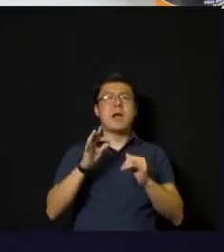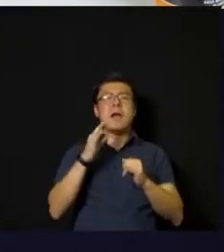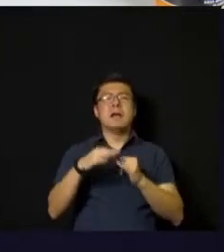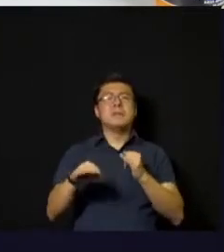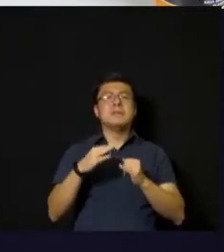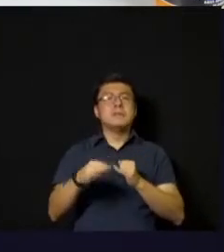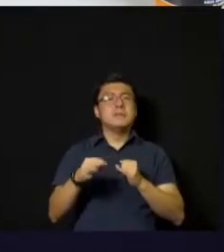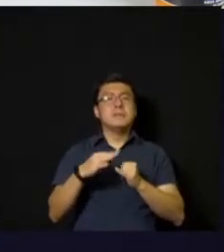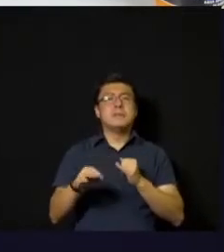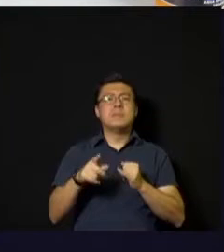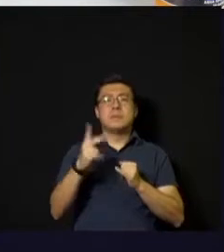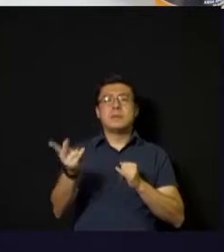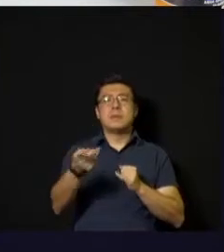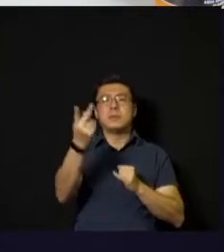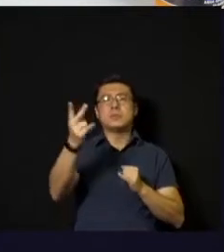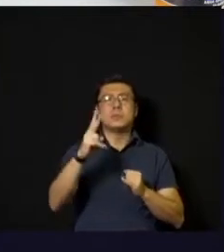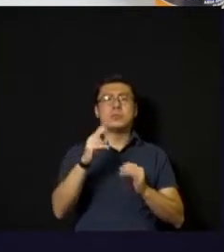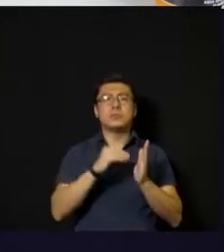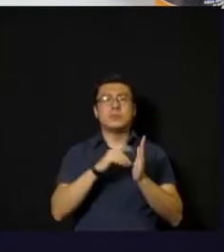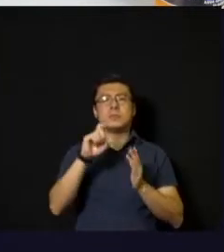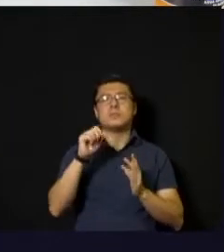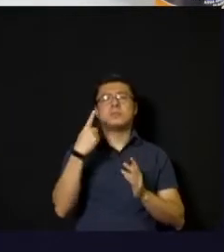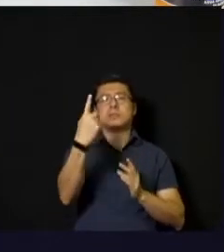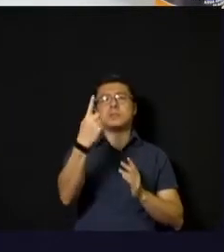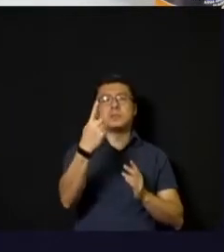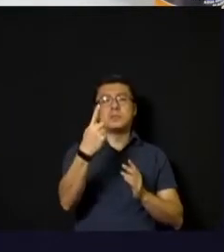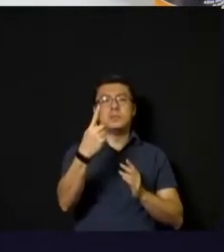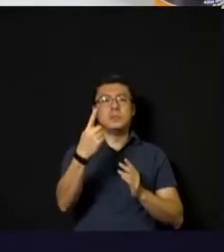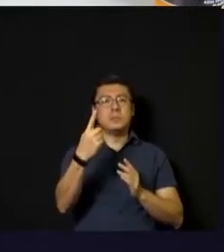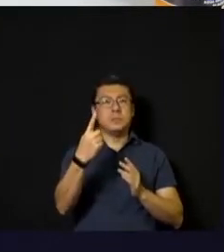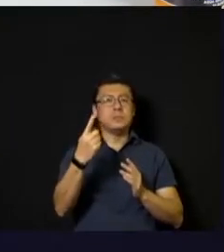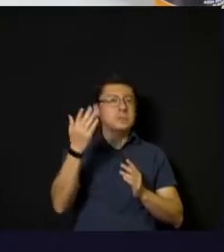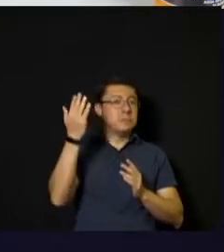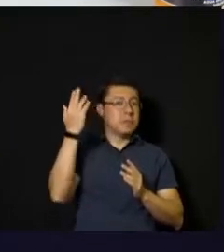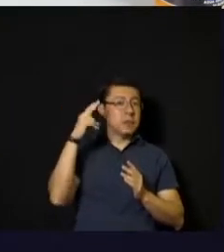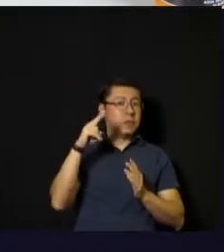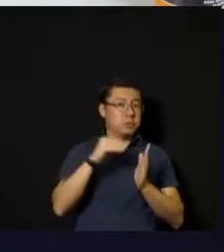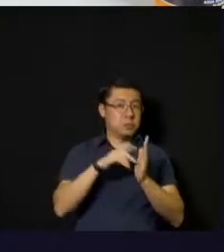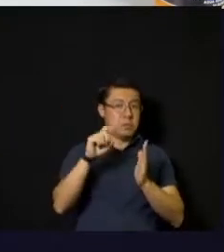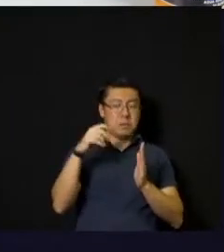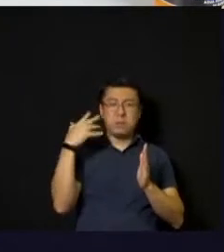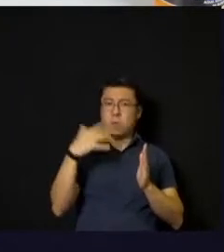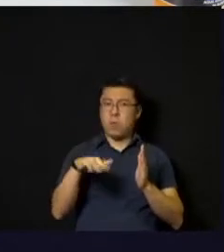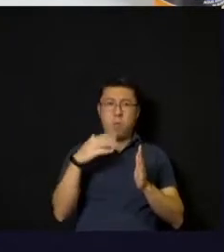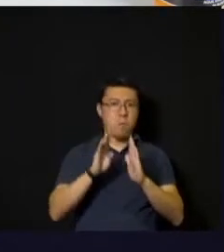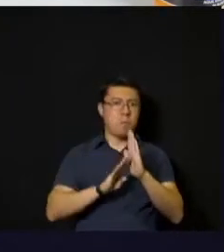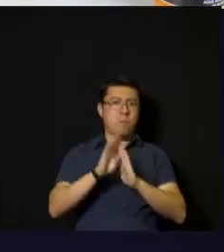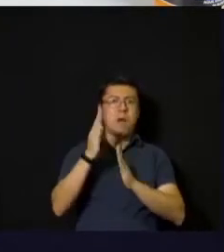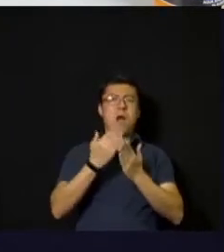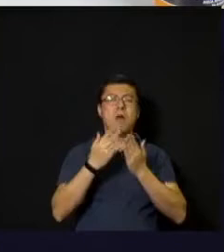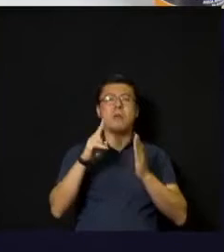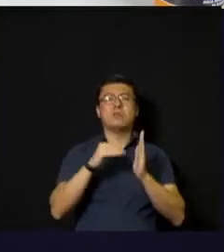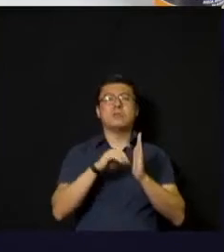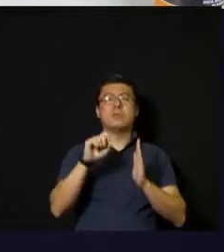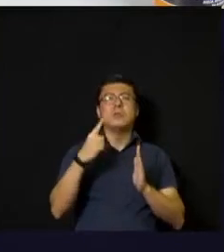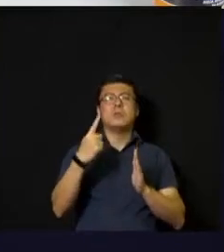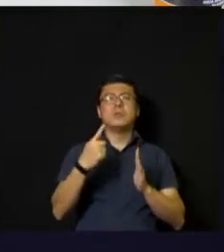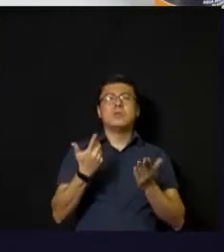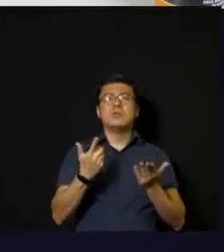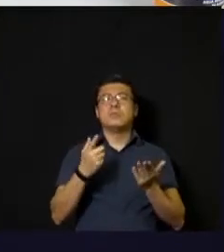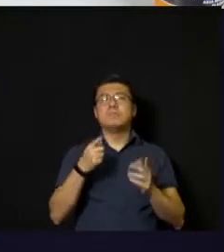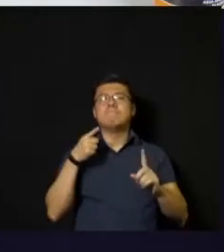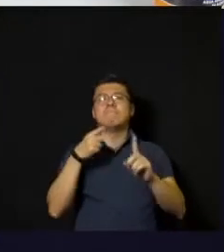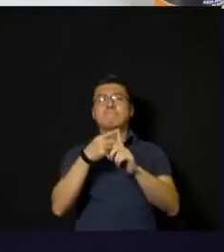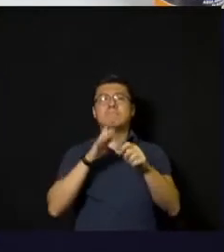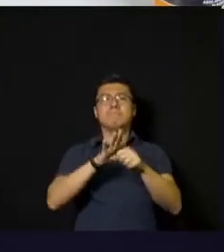very quickly, what do you hope for this 2021 with a 2020 that was so extraordinary for you?